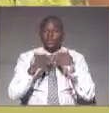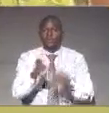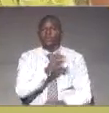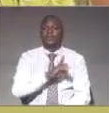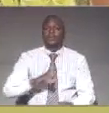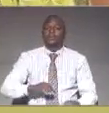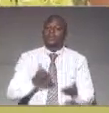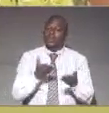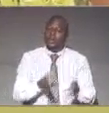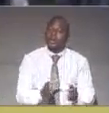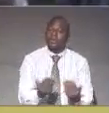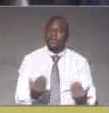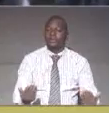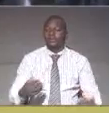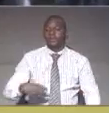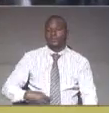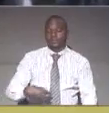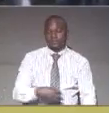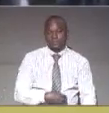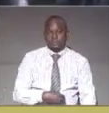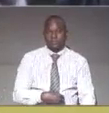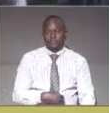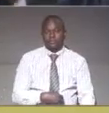they had with the twins. Faithful always.